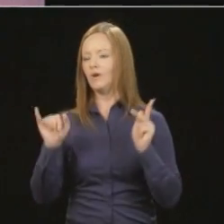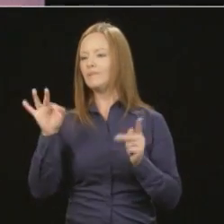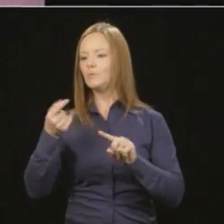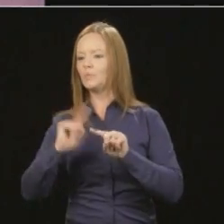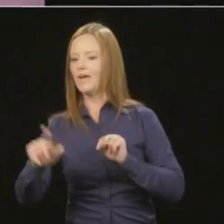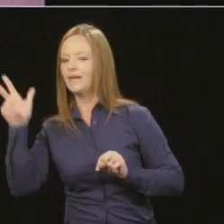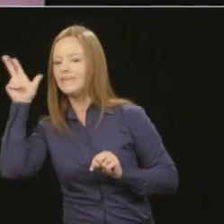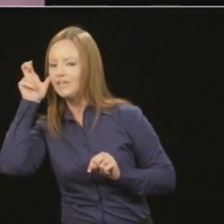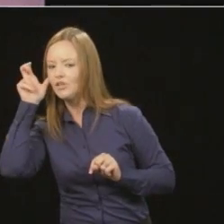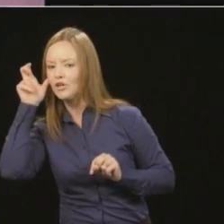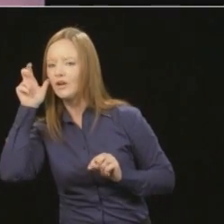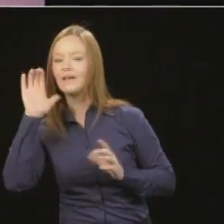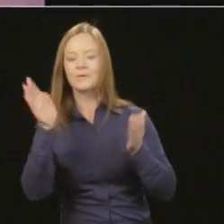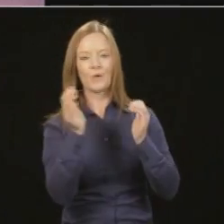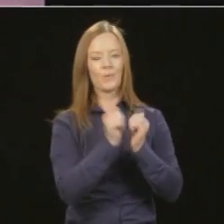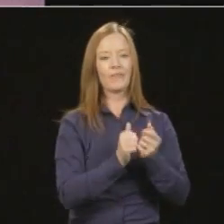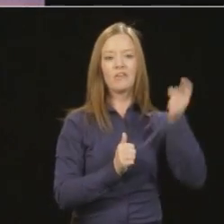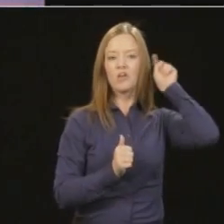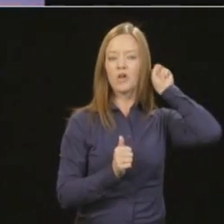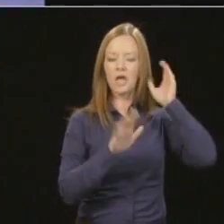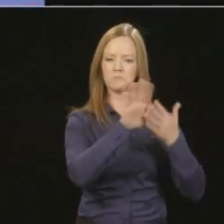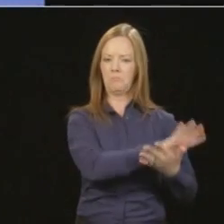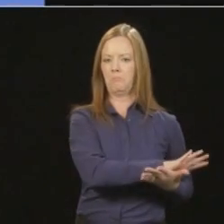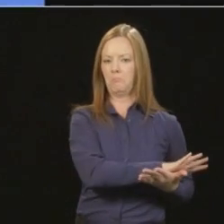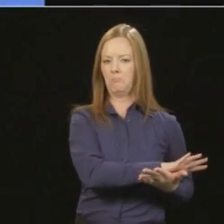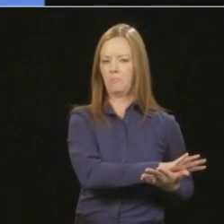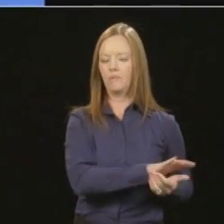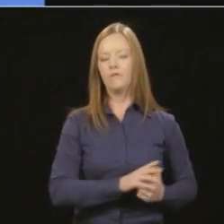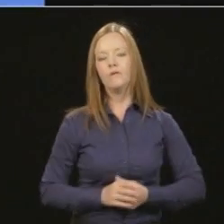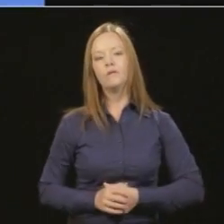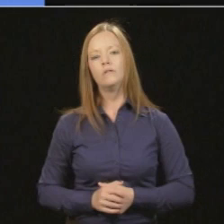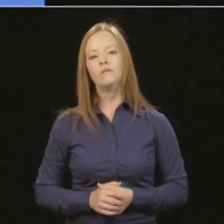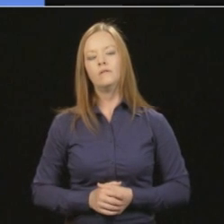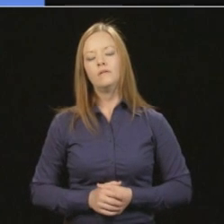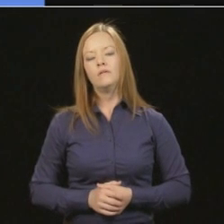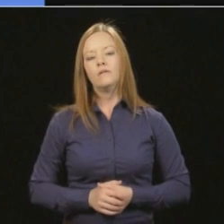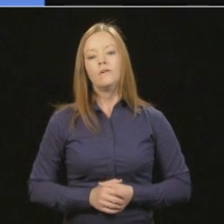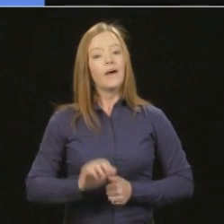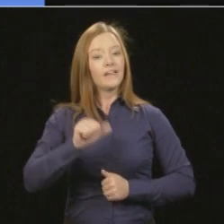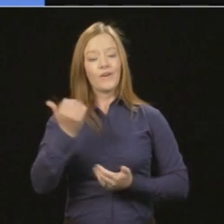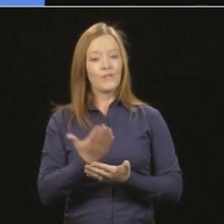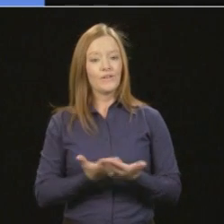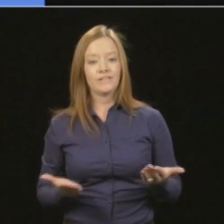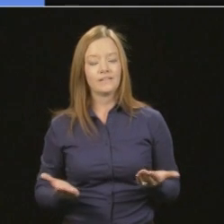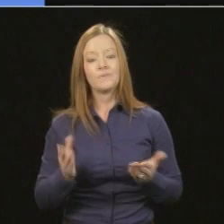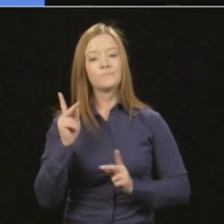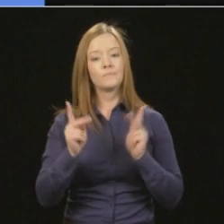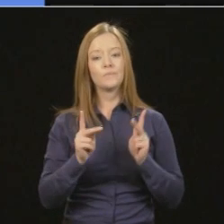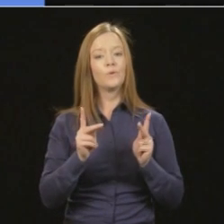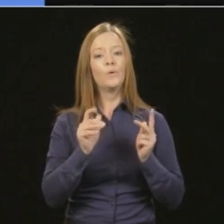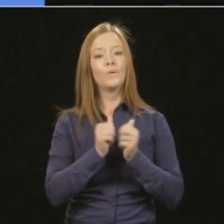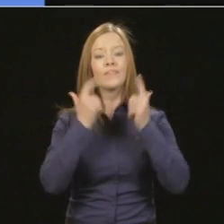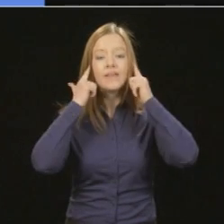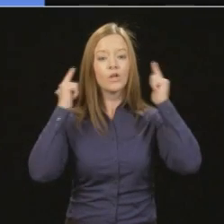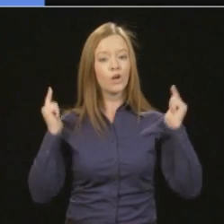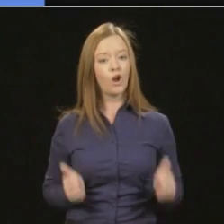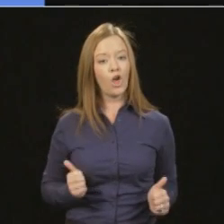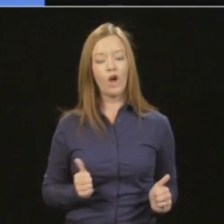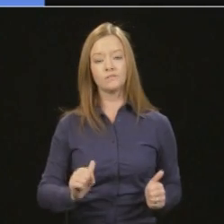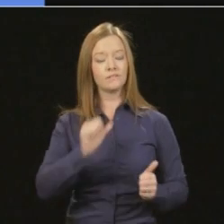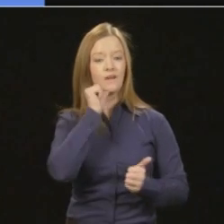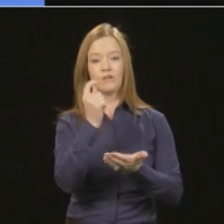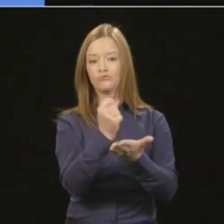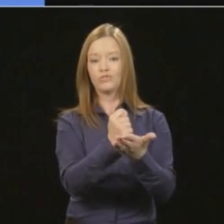them than when you are wearing hearing aids. And here's another thing. People with untreated hearing loss